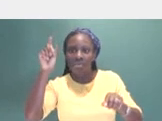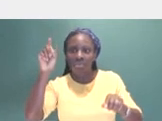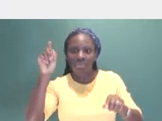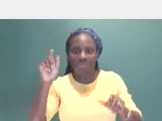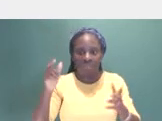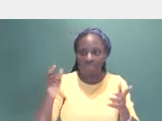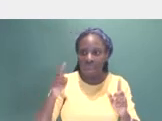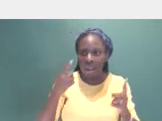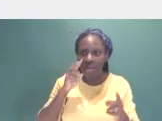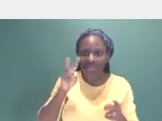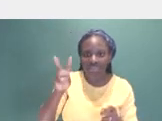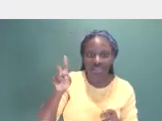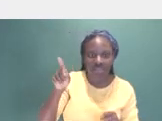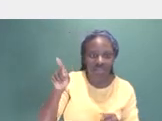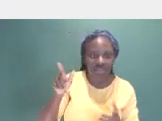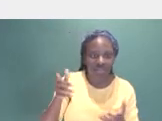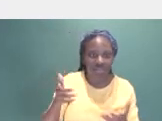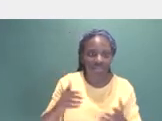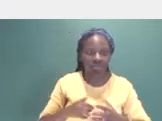happened.